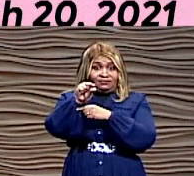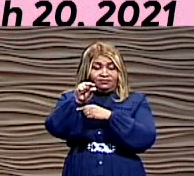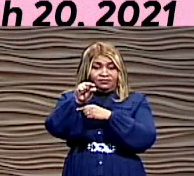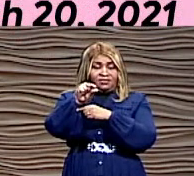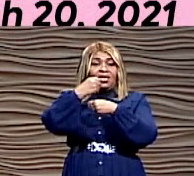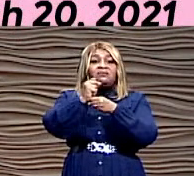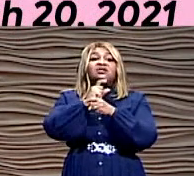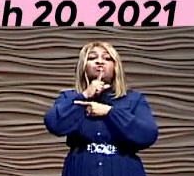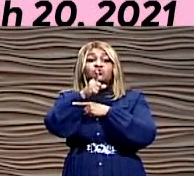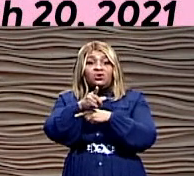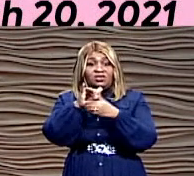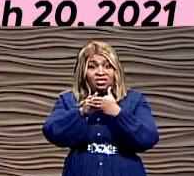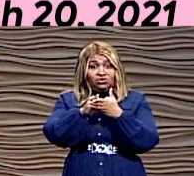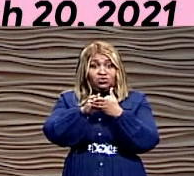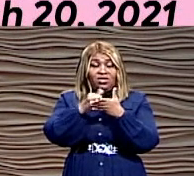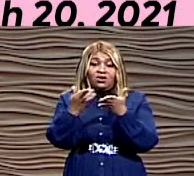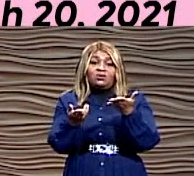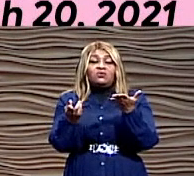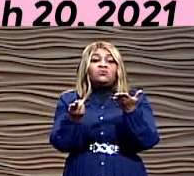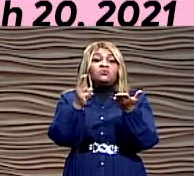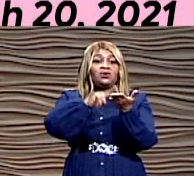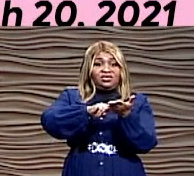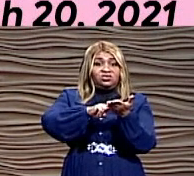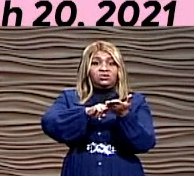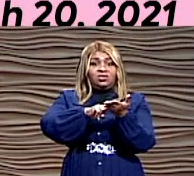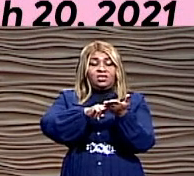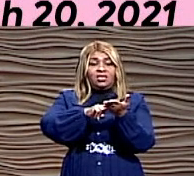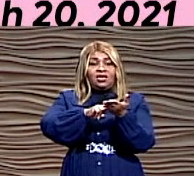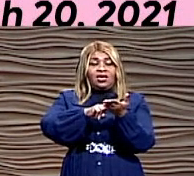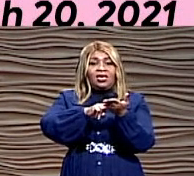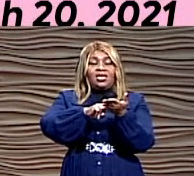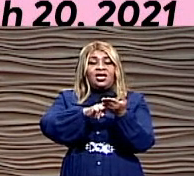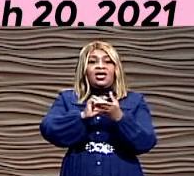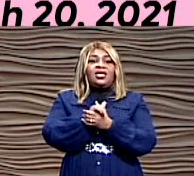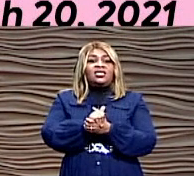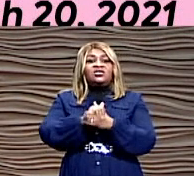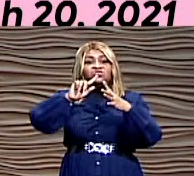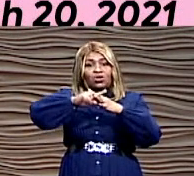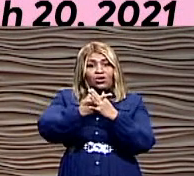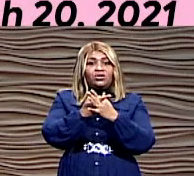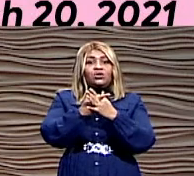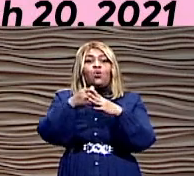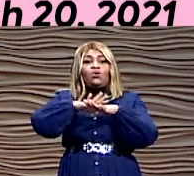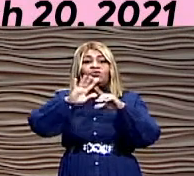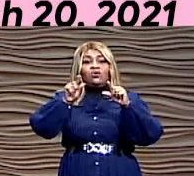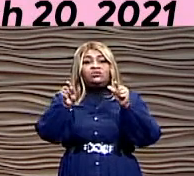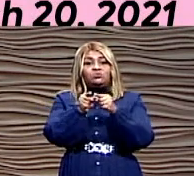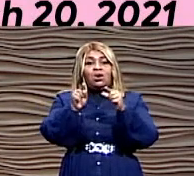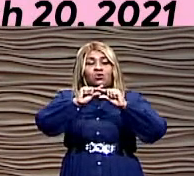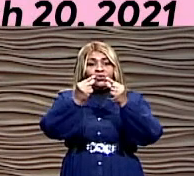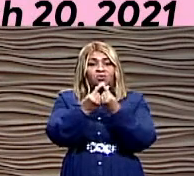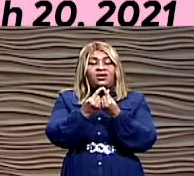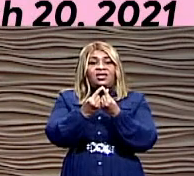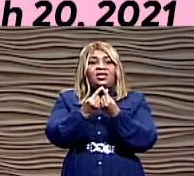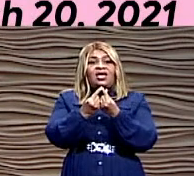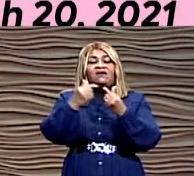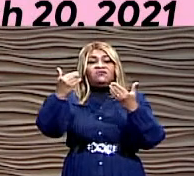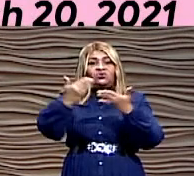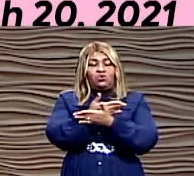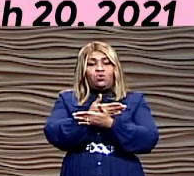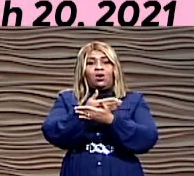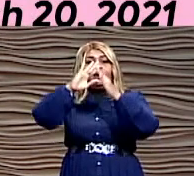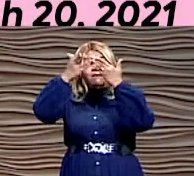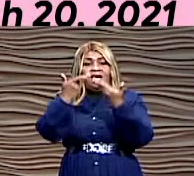sgbs.tcww.org, and make sure that you get registered and jump into those small groups. We've begun a new Bible study on